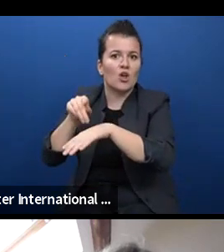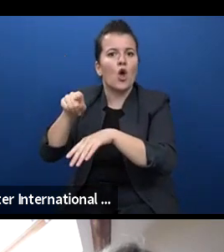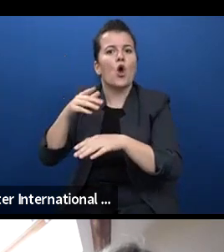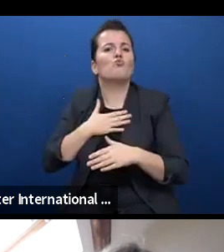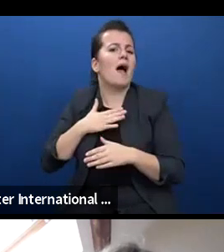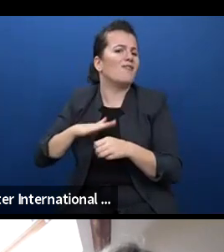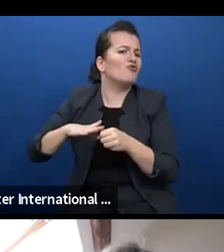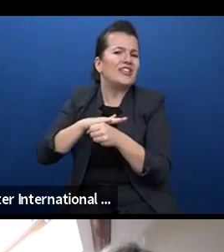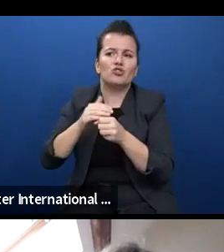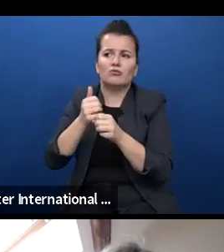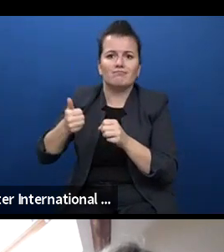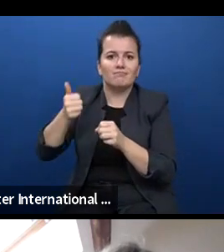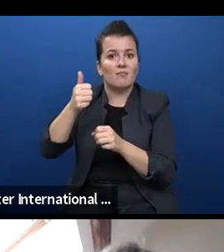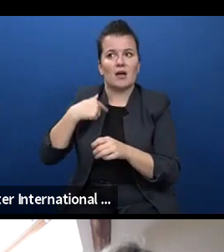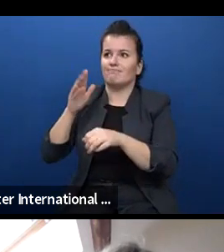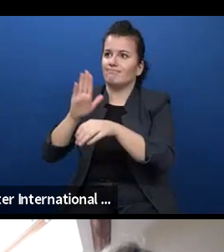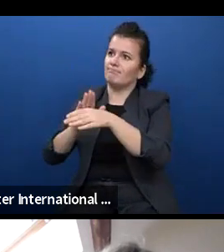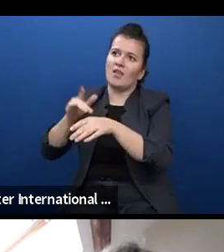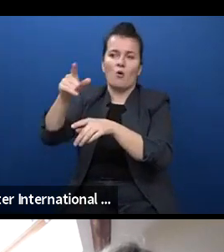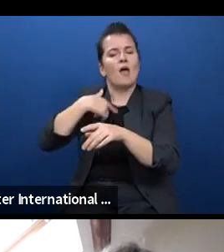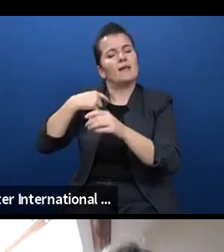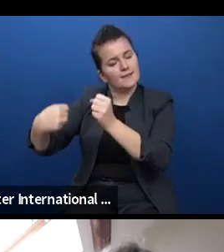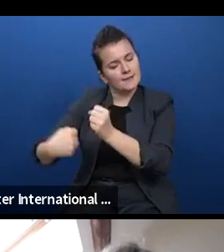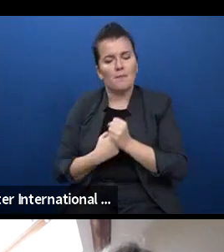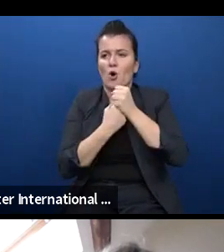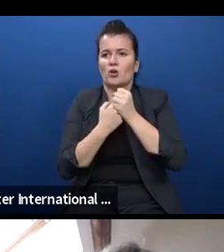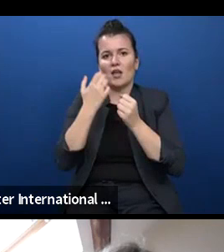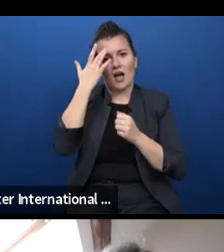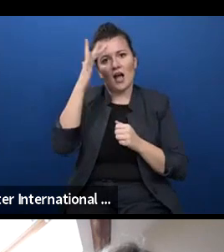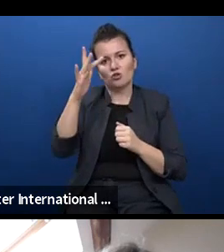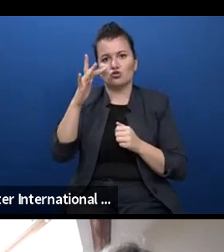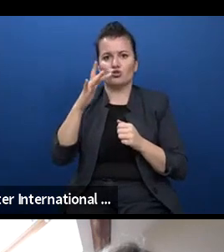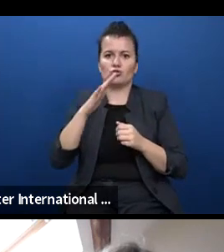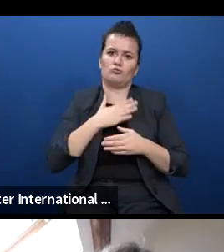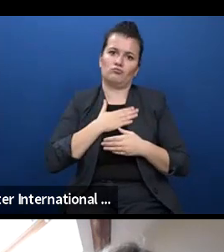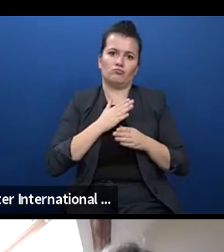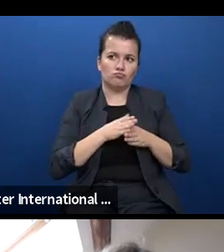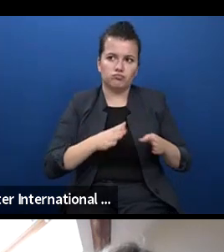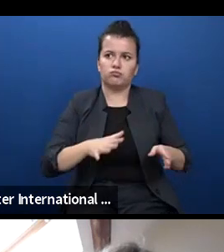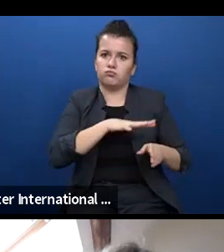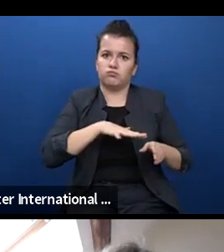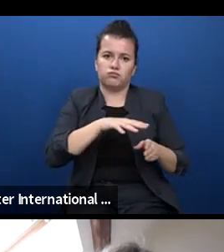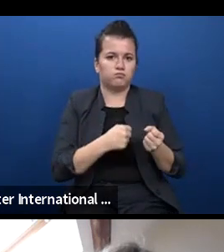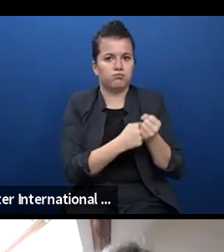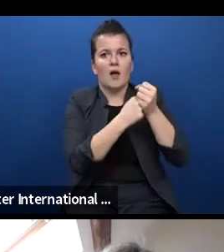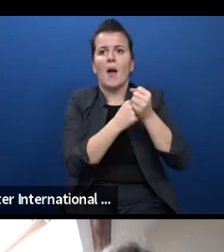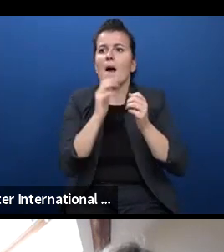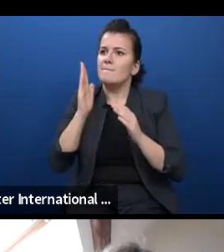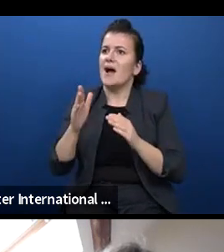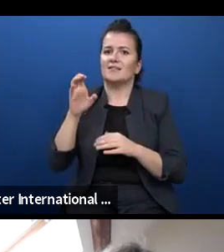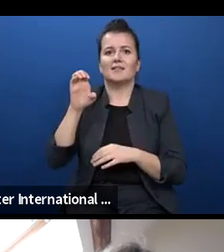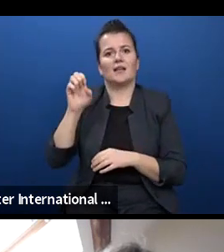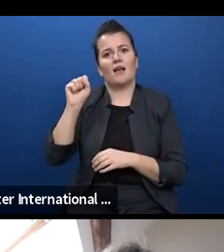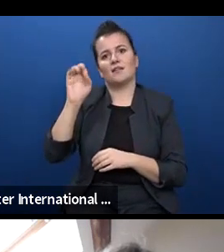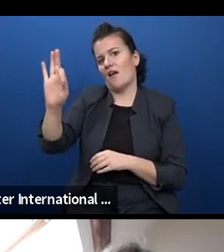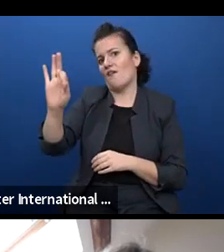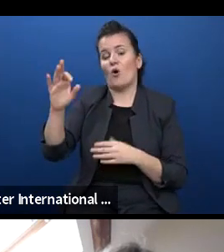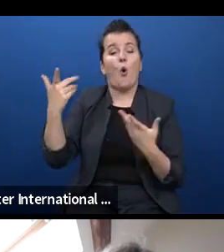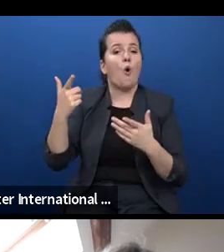want support for the cultural sector, that you need either from this or that structural, social, or whatever